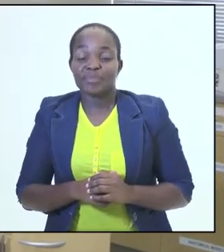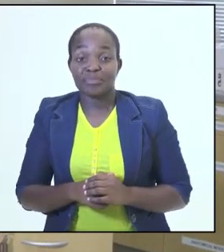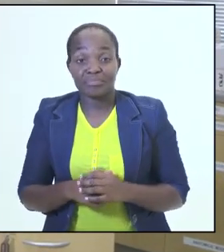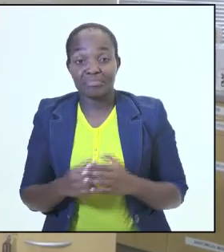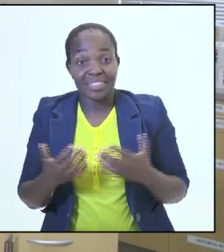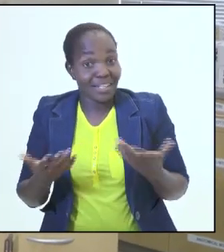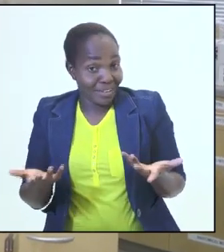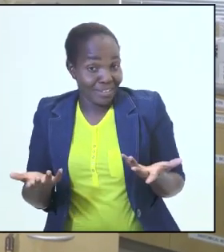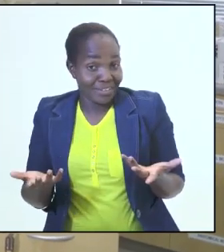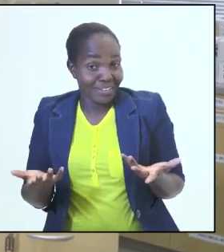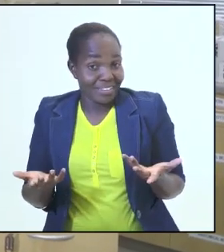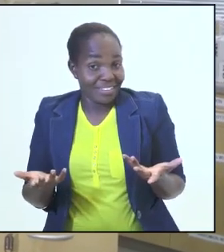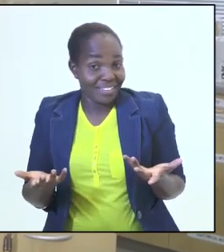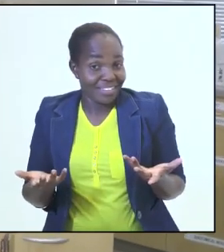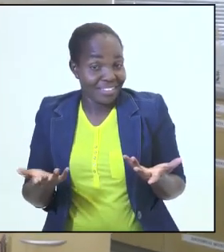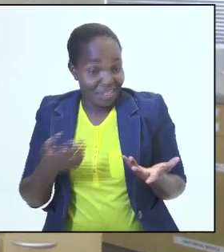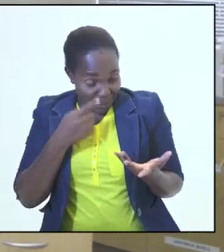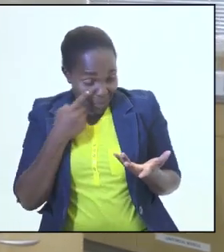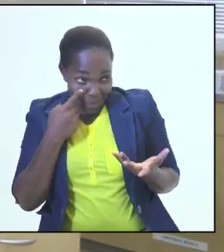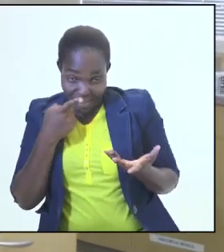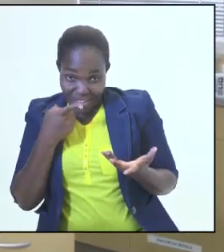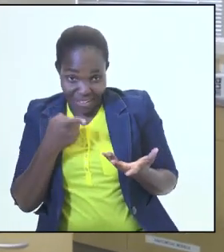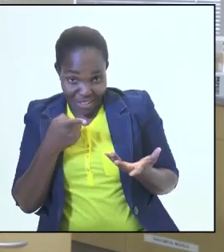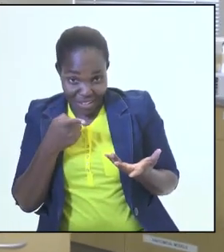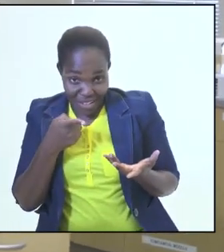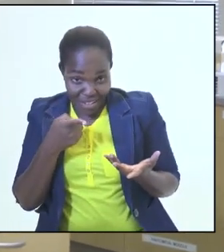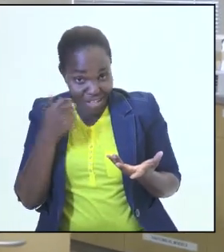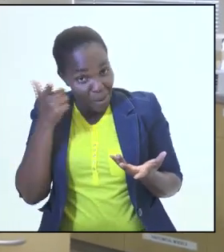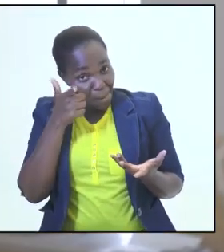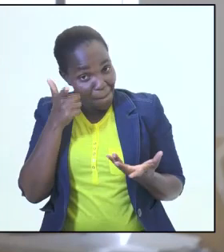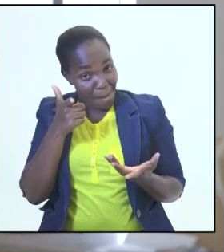Wow. Were you filming that, Mr. Cameraman?